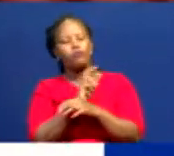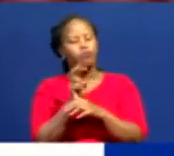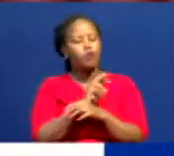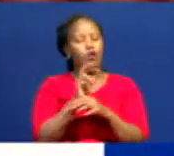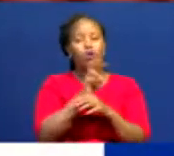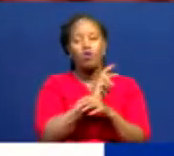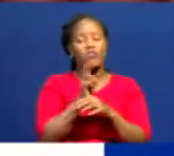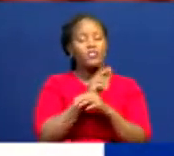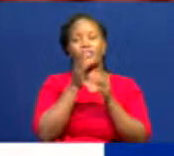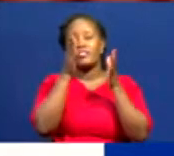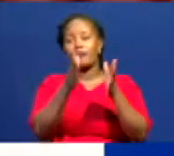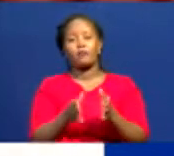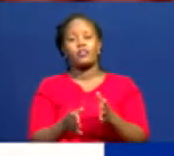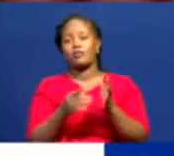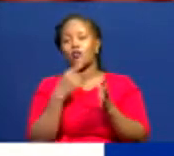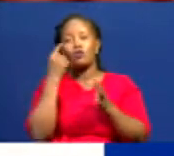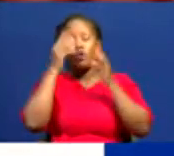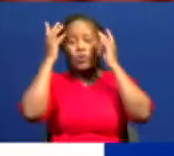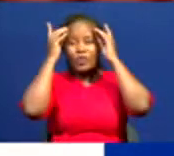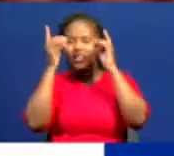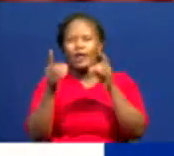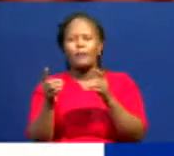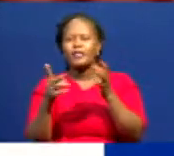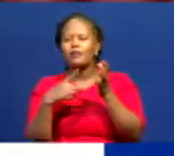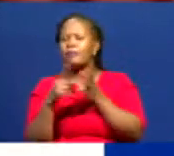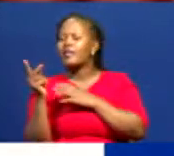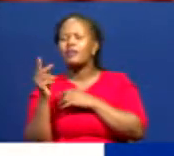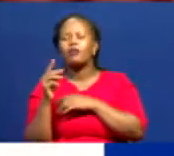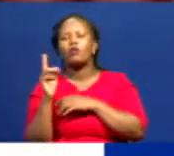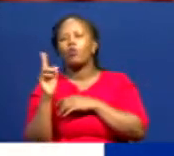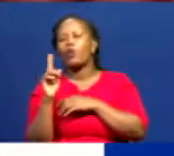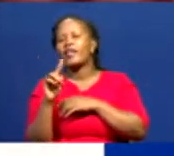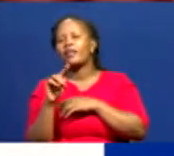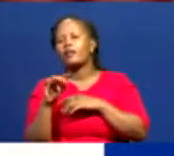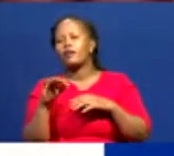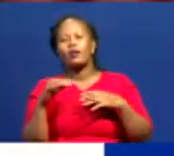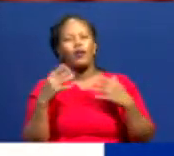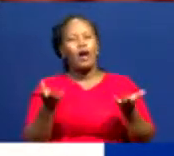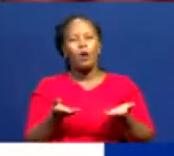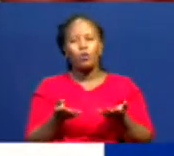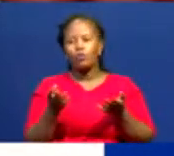determines when to pay, how to pay you,